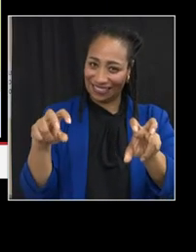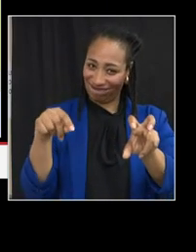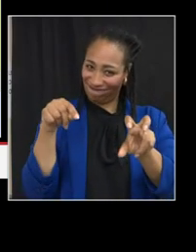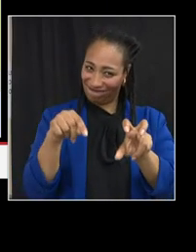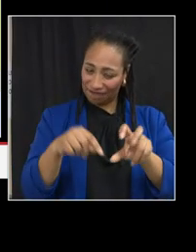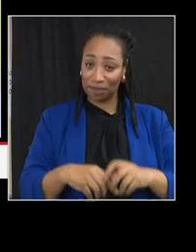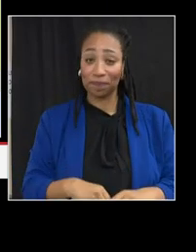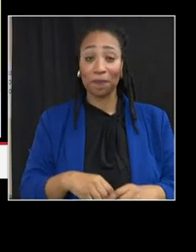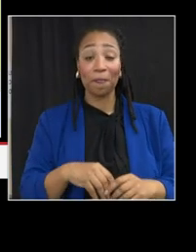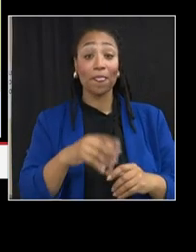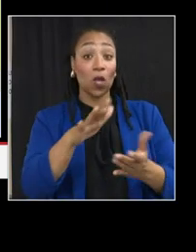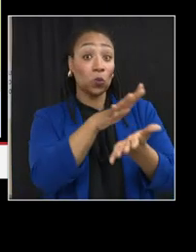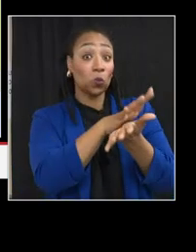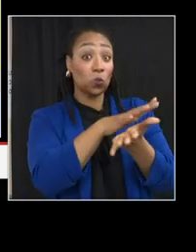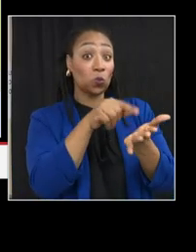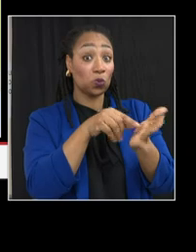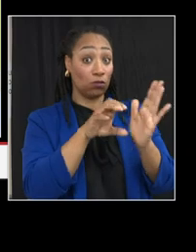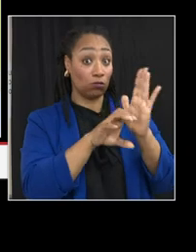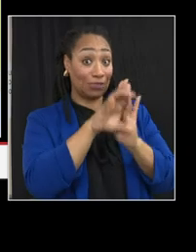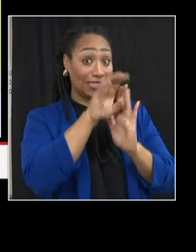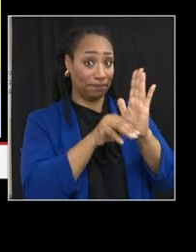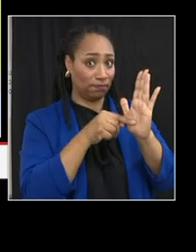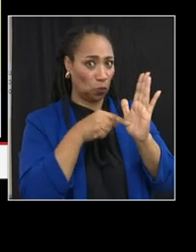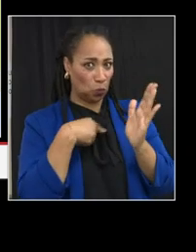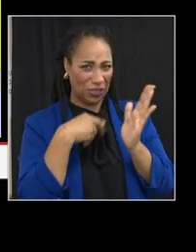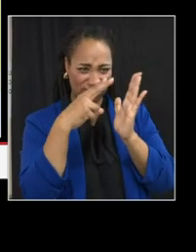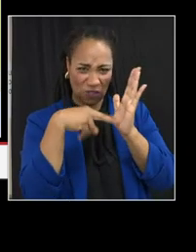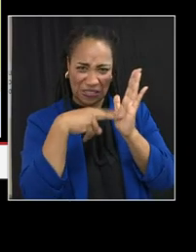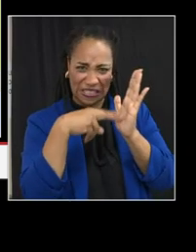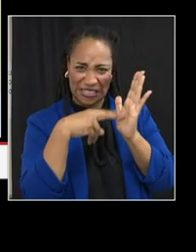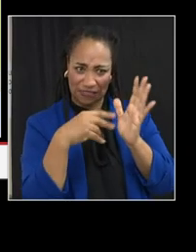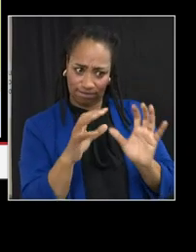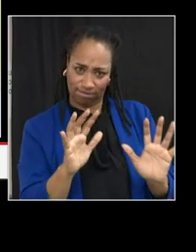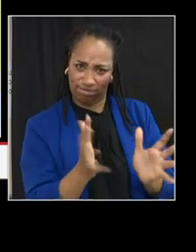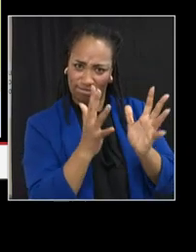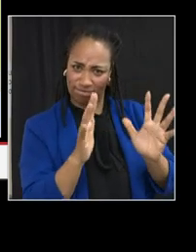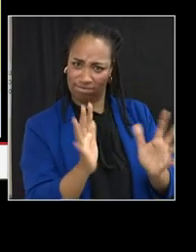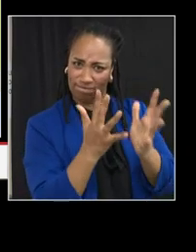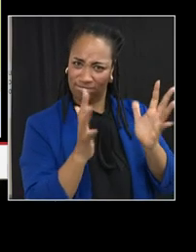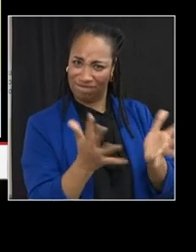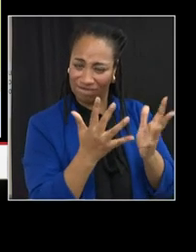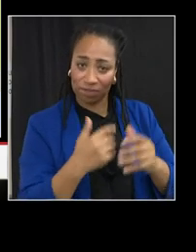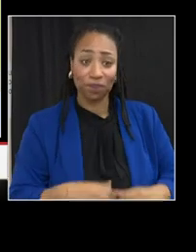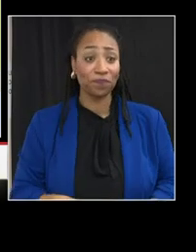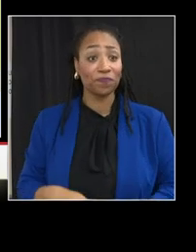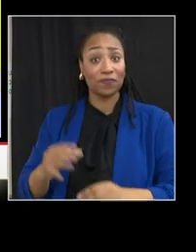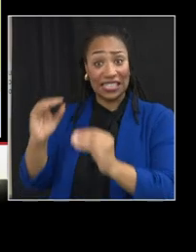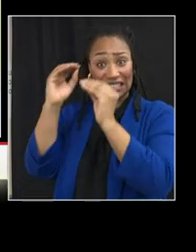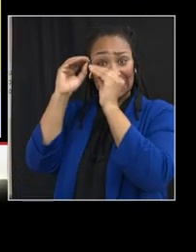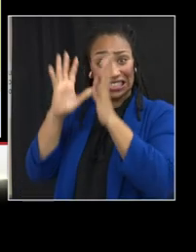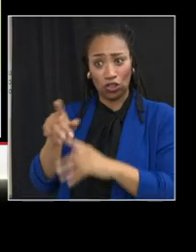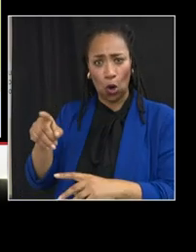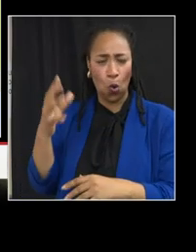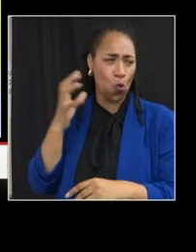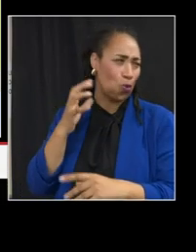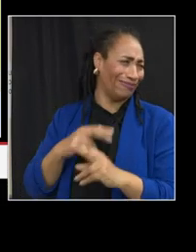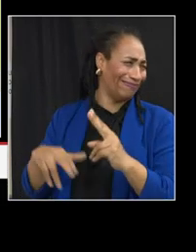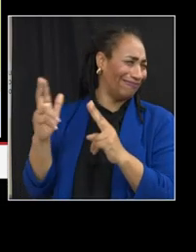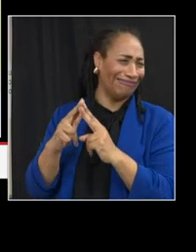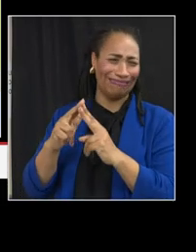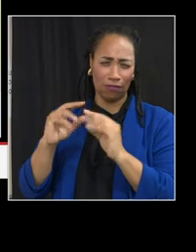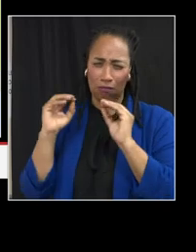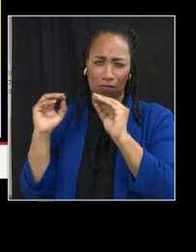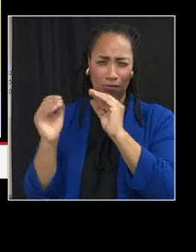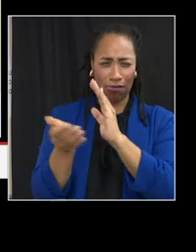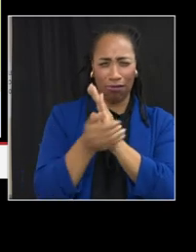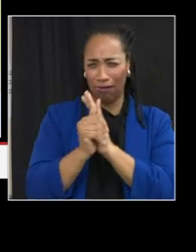investments we made in our teachers. We have the best teaching corps in the nation, and our children have rebounded from